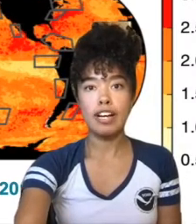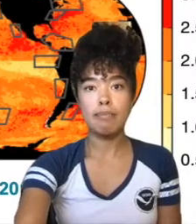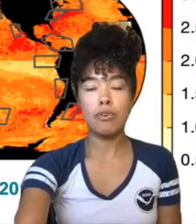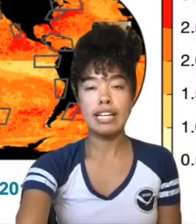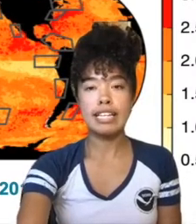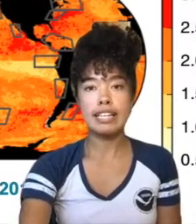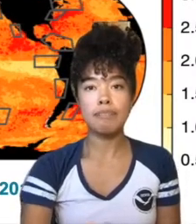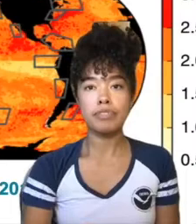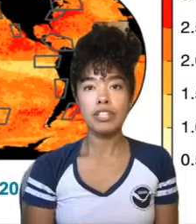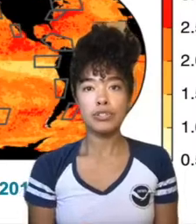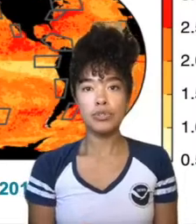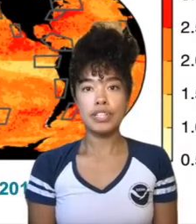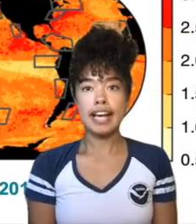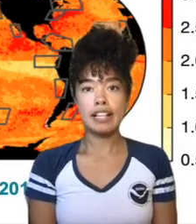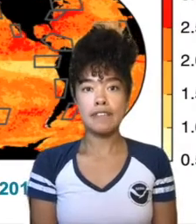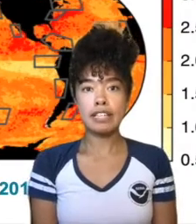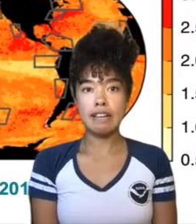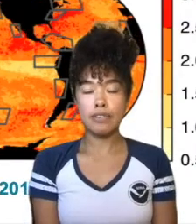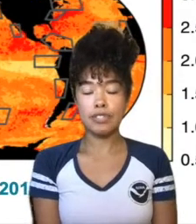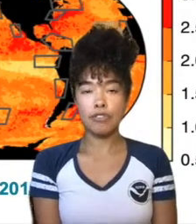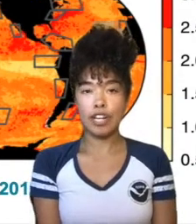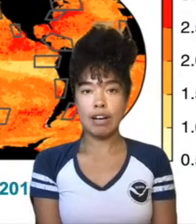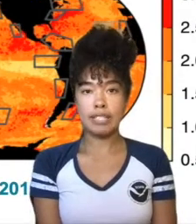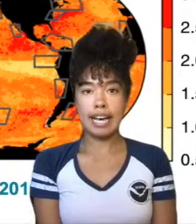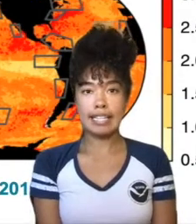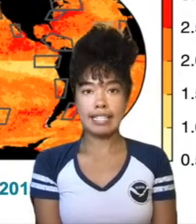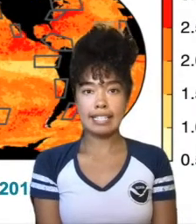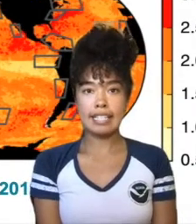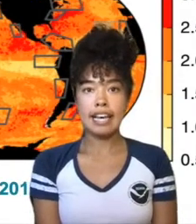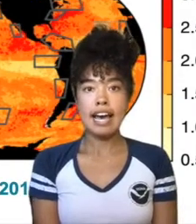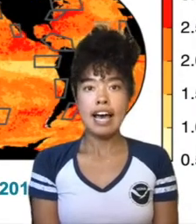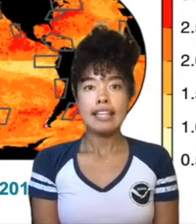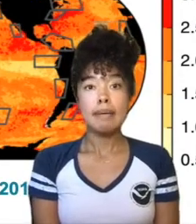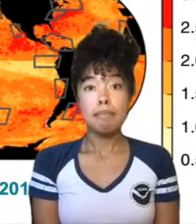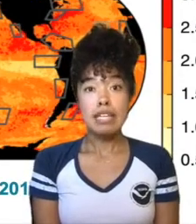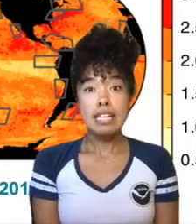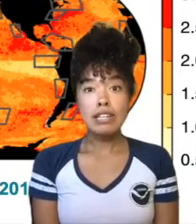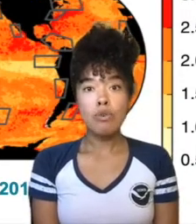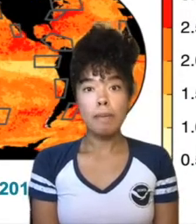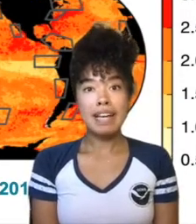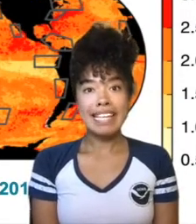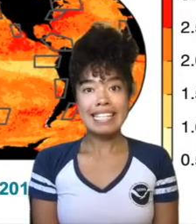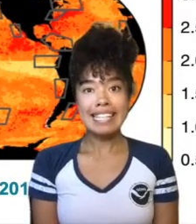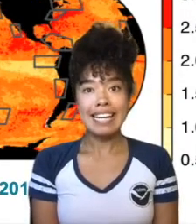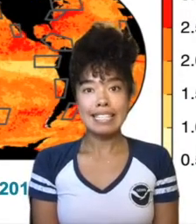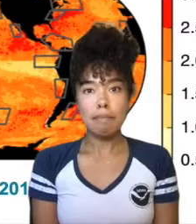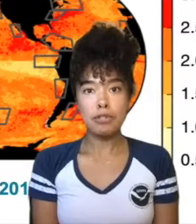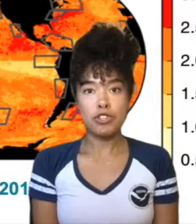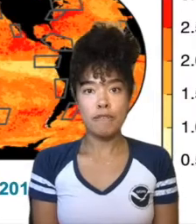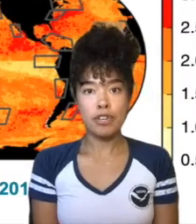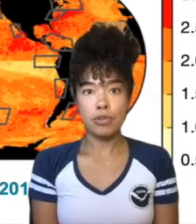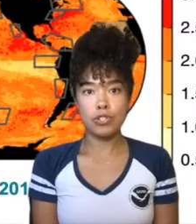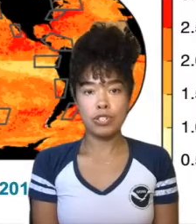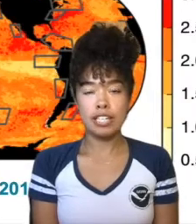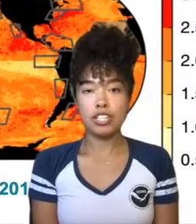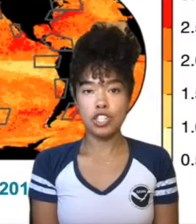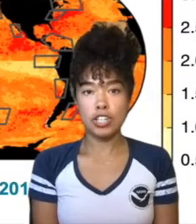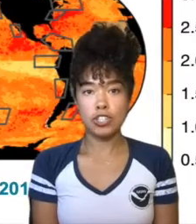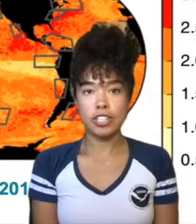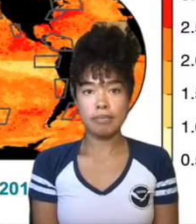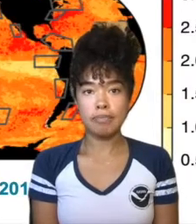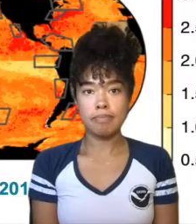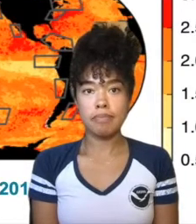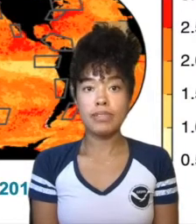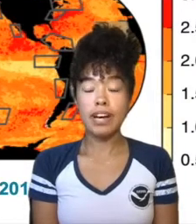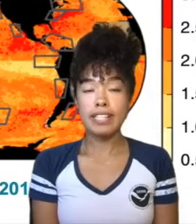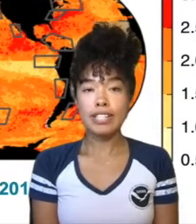more and more heat due to the elevated levels of greenhouse gases, the mean or baseline temperature of the ocean is